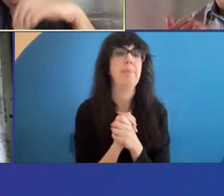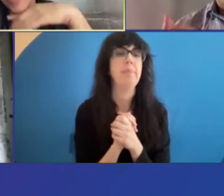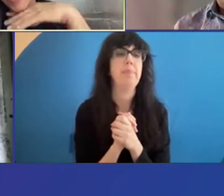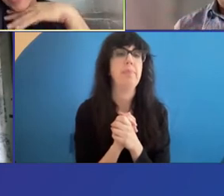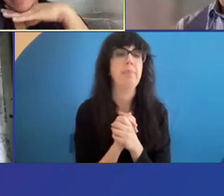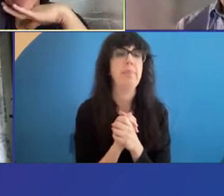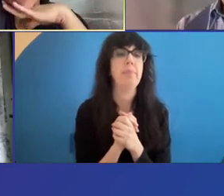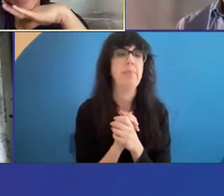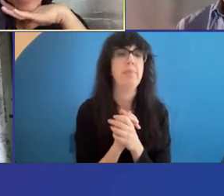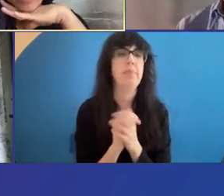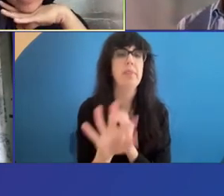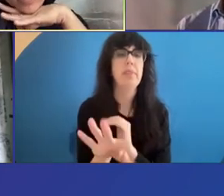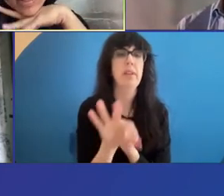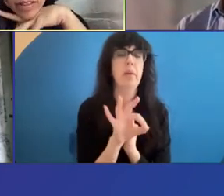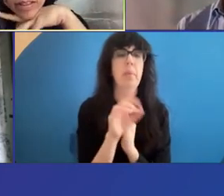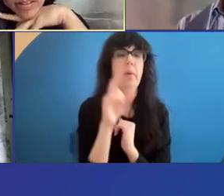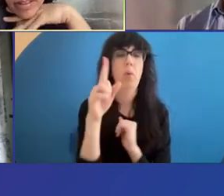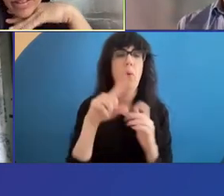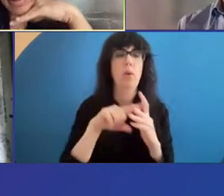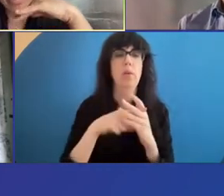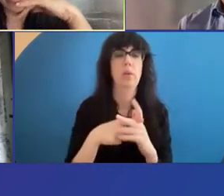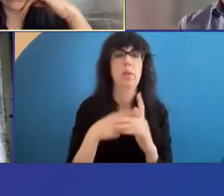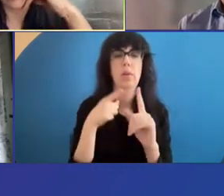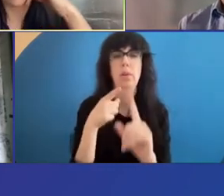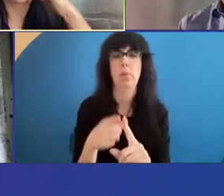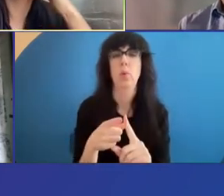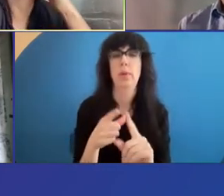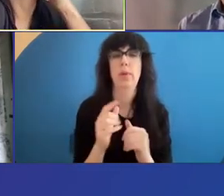one starting point.